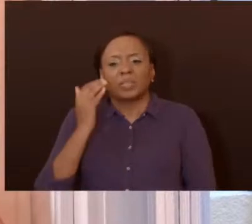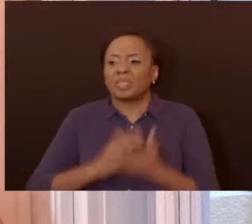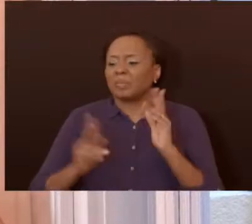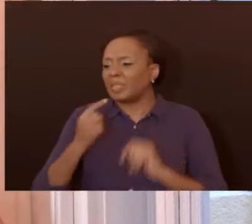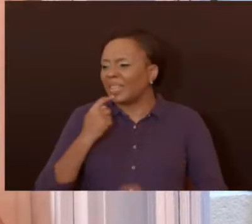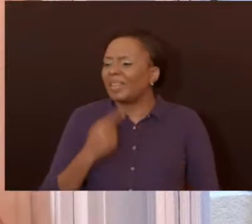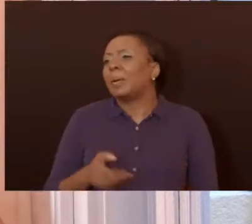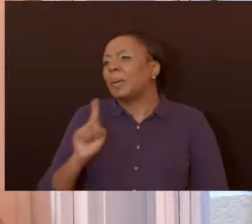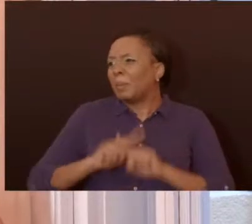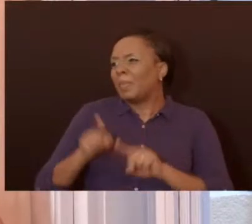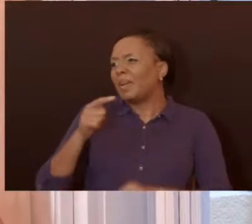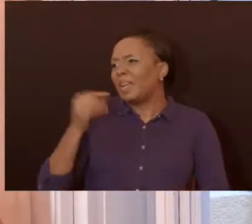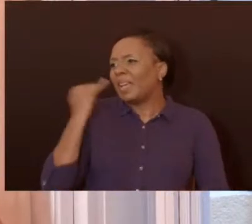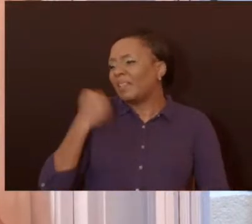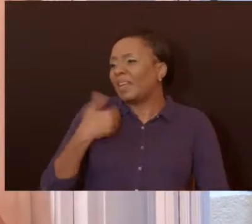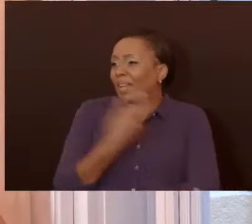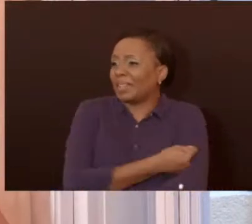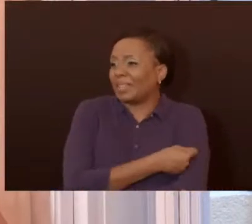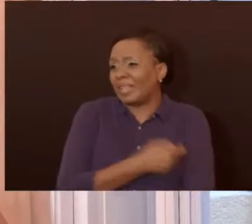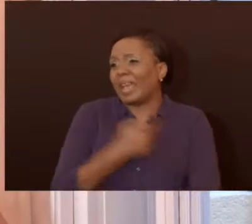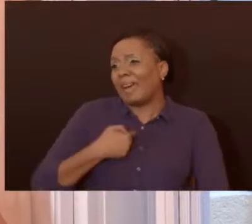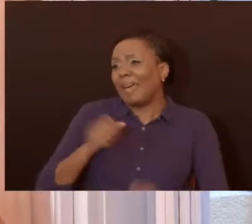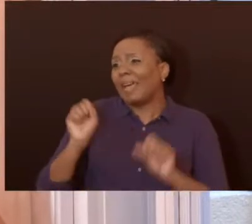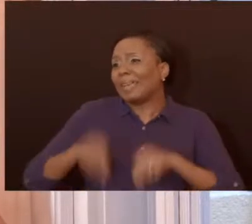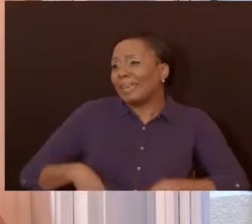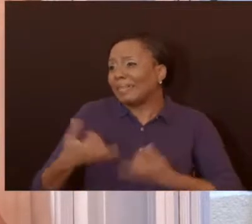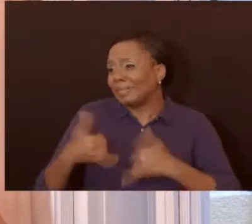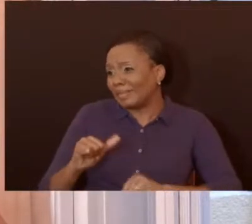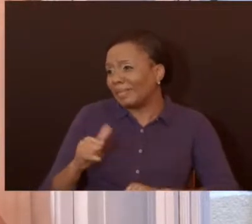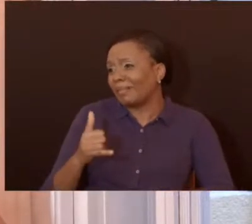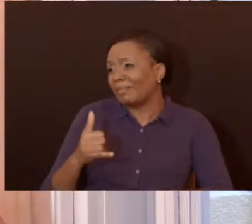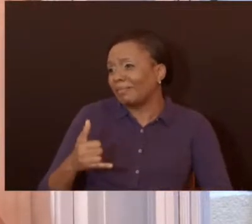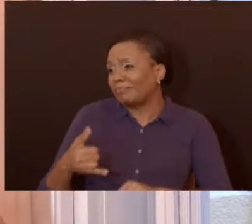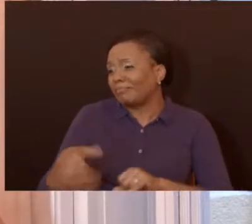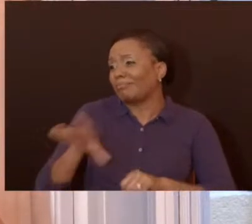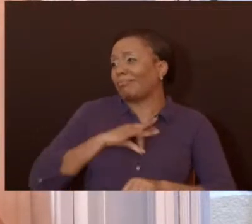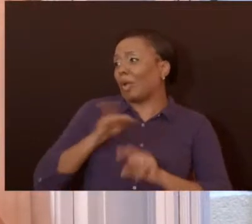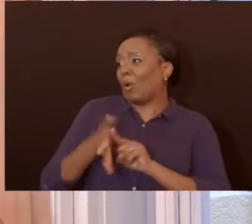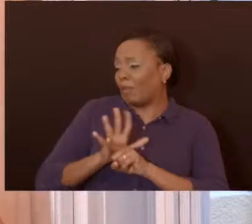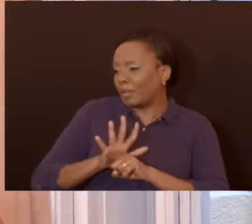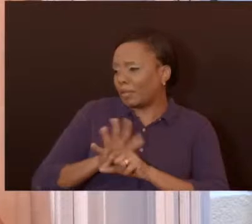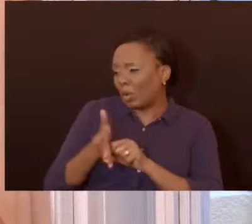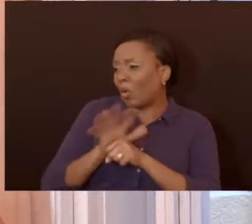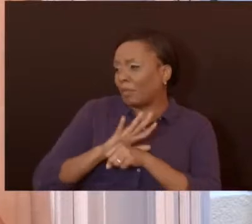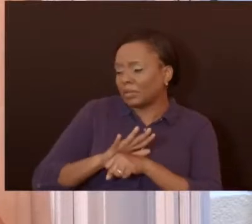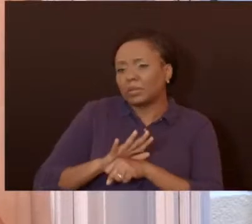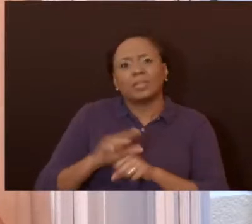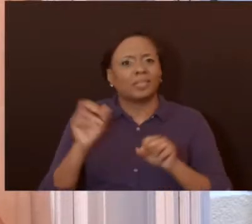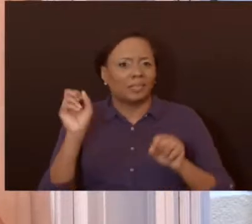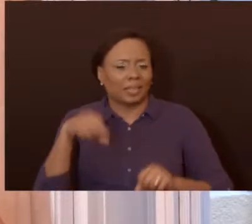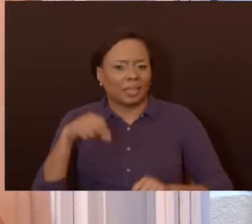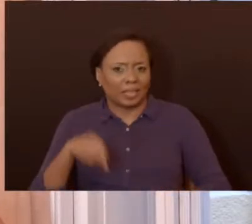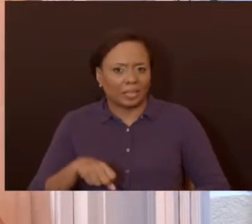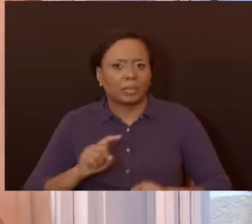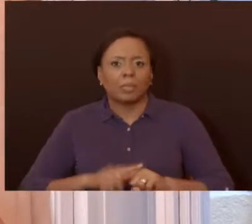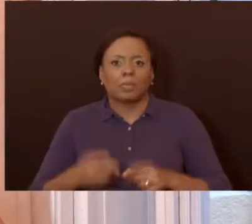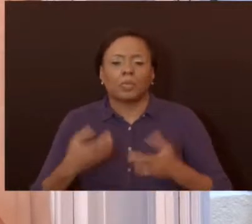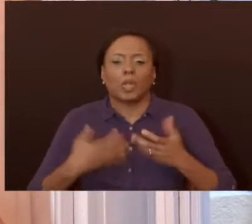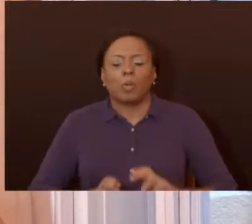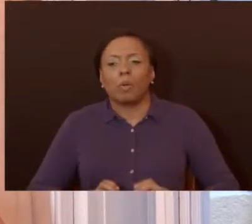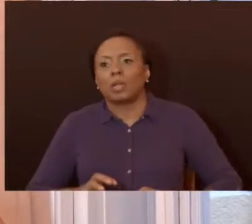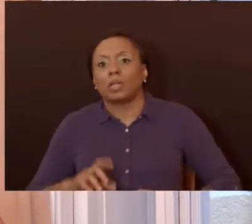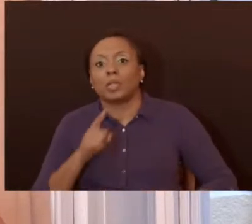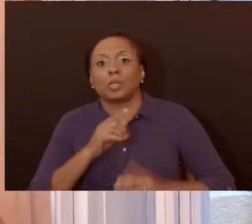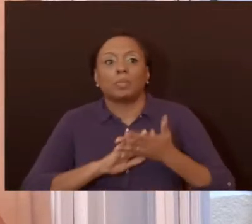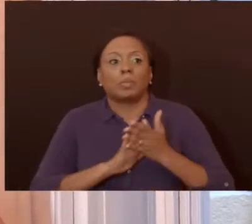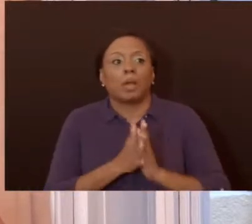But the important thing with this thing that we're fighting is that, yes, you can get disease, but we don't want severe disease that can put you